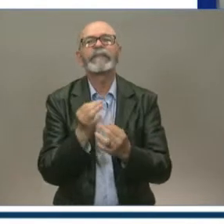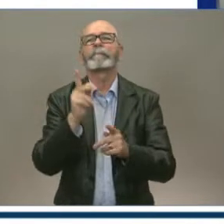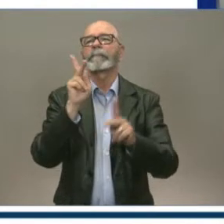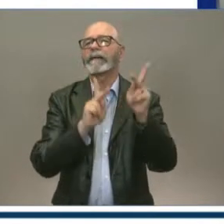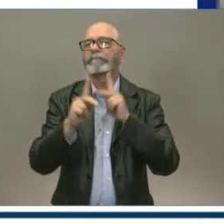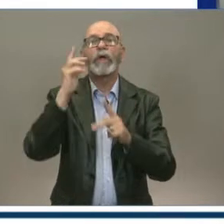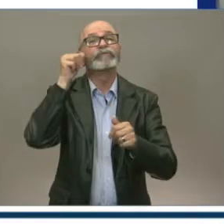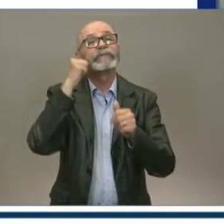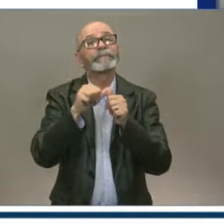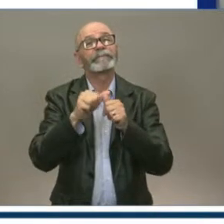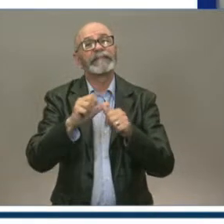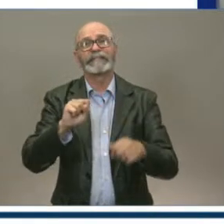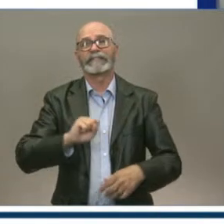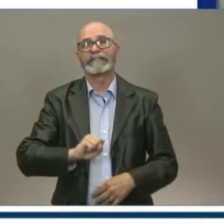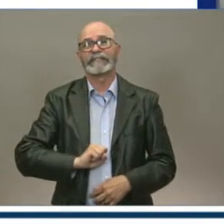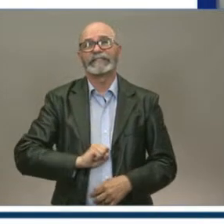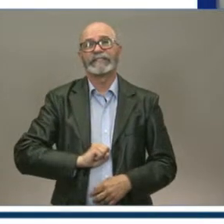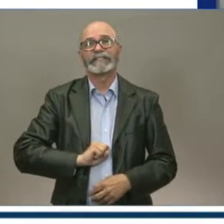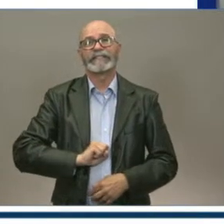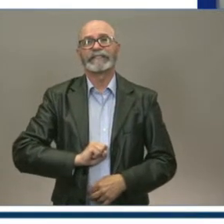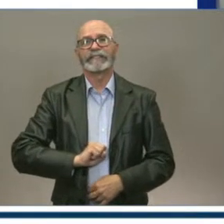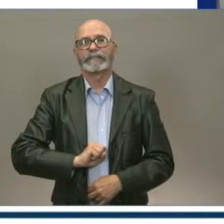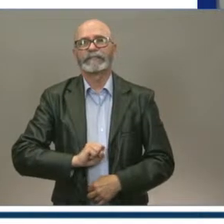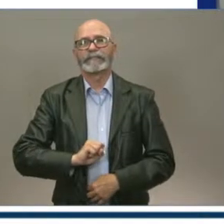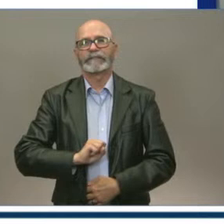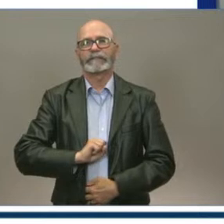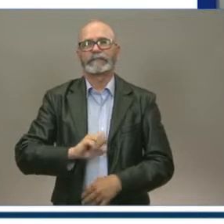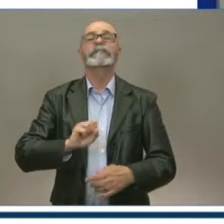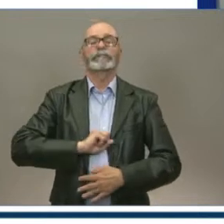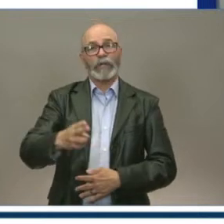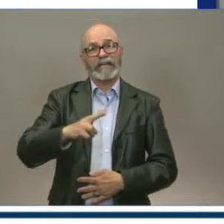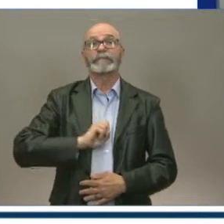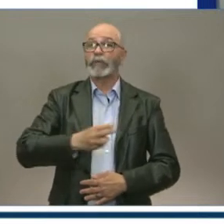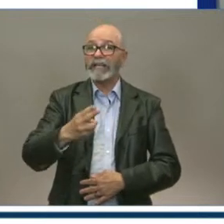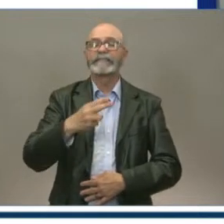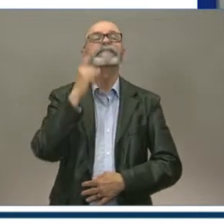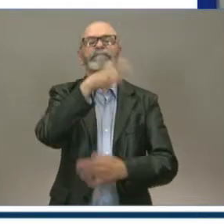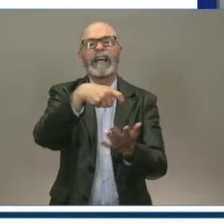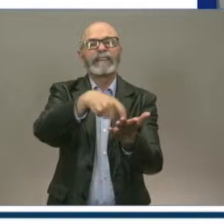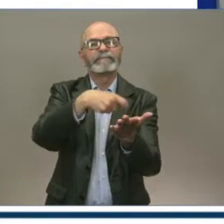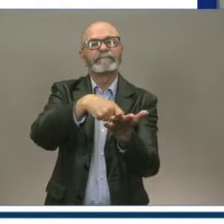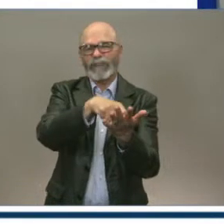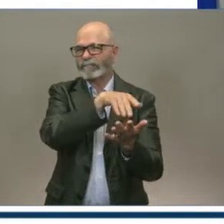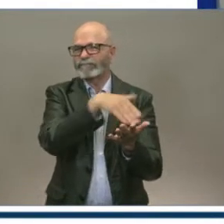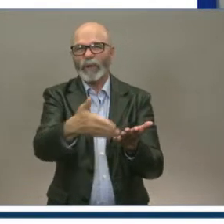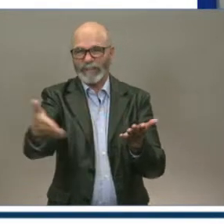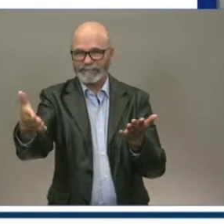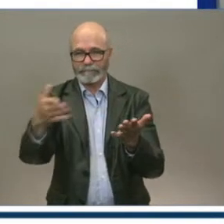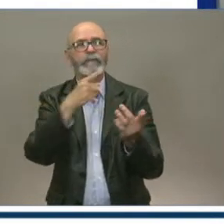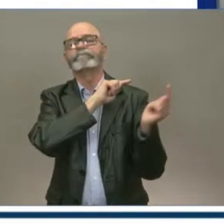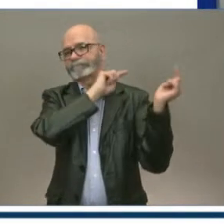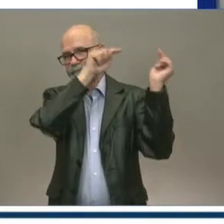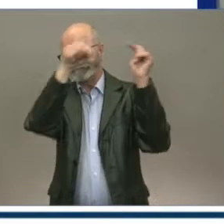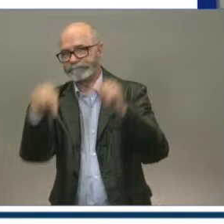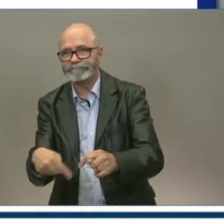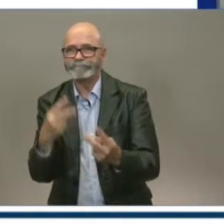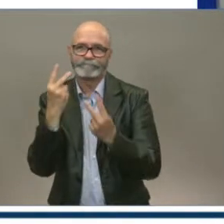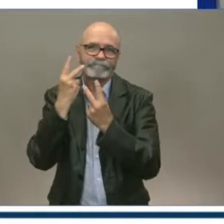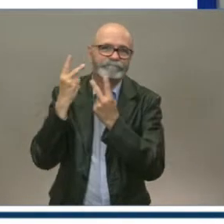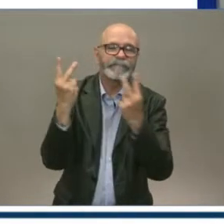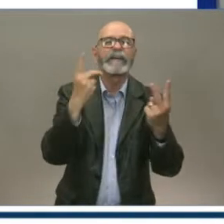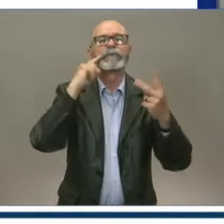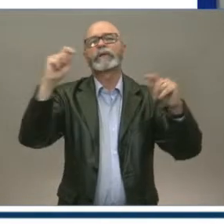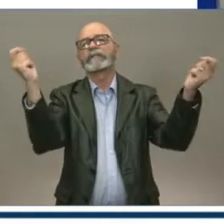tragedy. The last time he was here was in 2010 to celebrate the 100th anniversary of the Royal Canadian Navy.